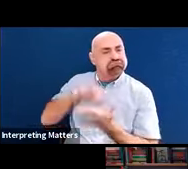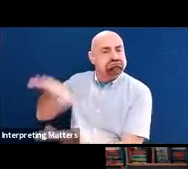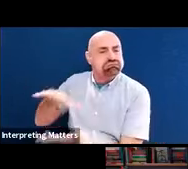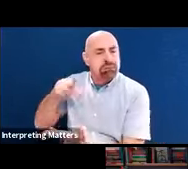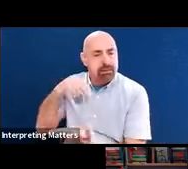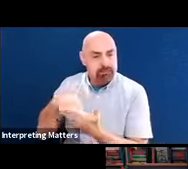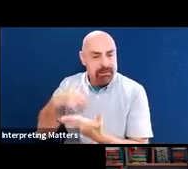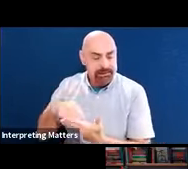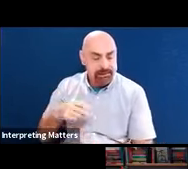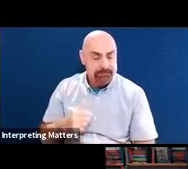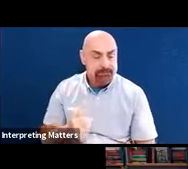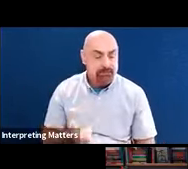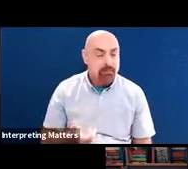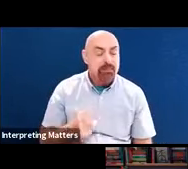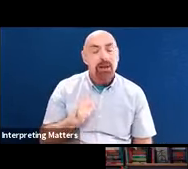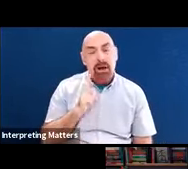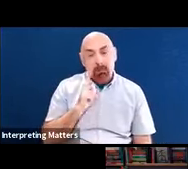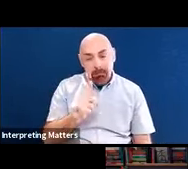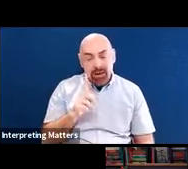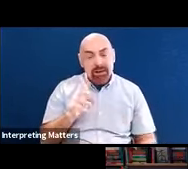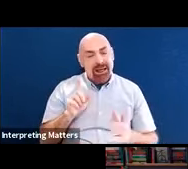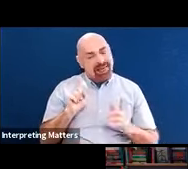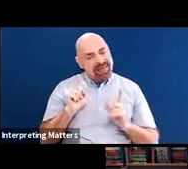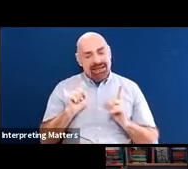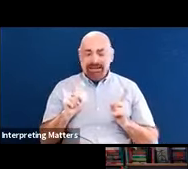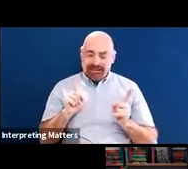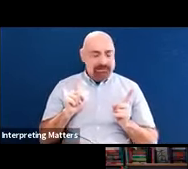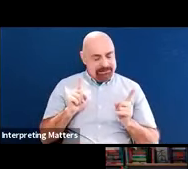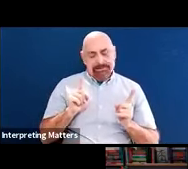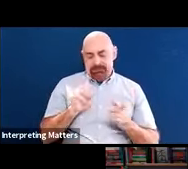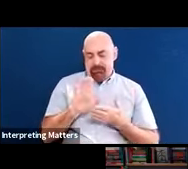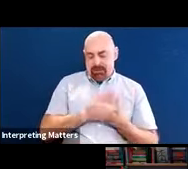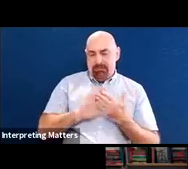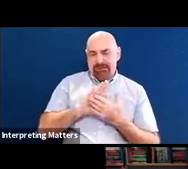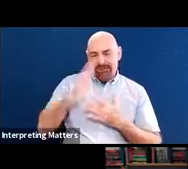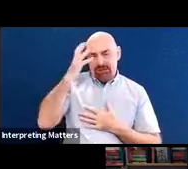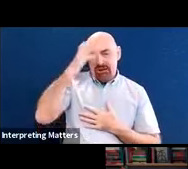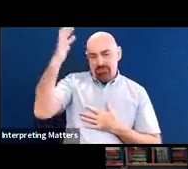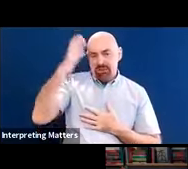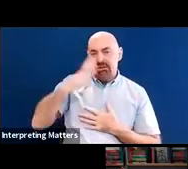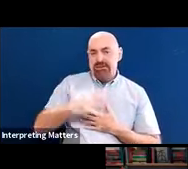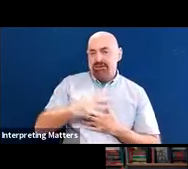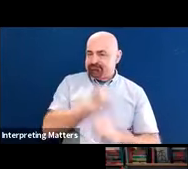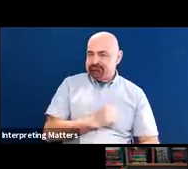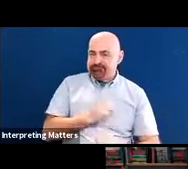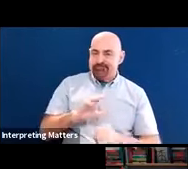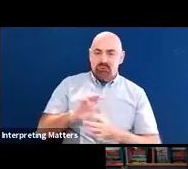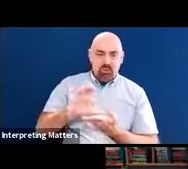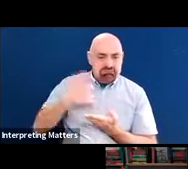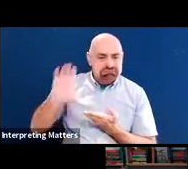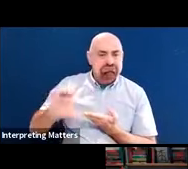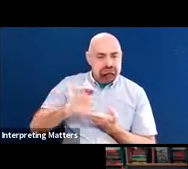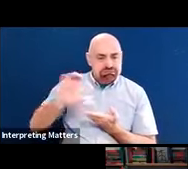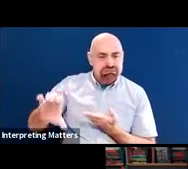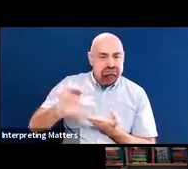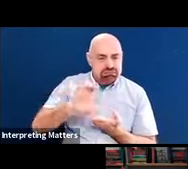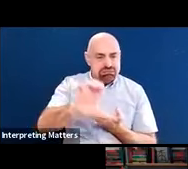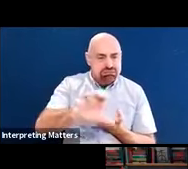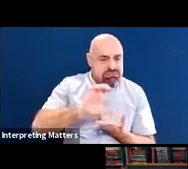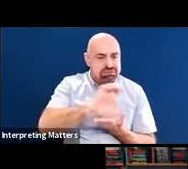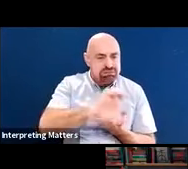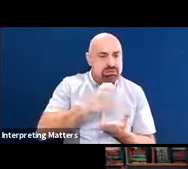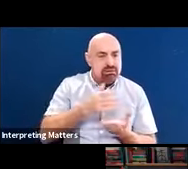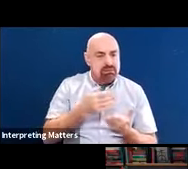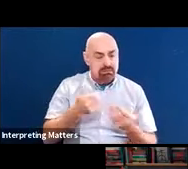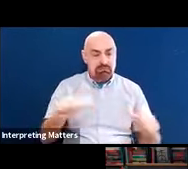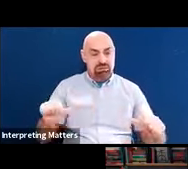difficult task. But at the very least, it requires a real commitment by the federal government to spend money and make it happen. Now,